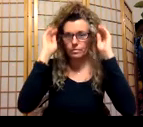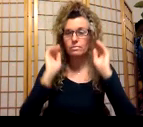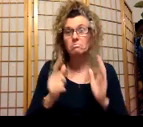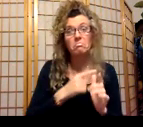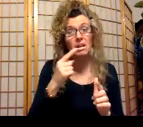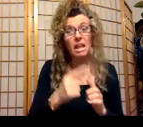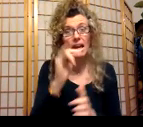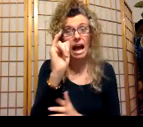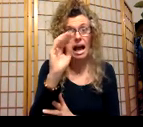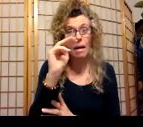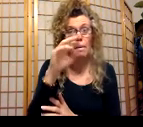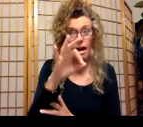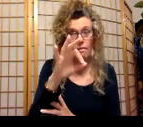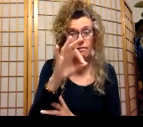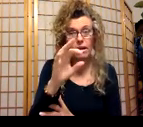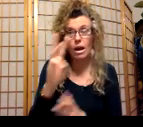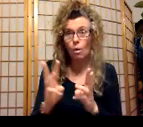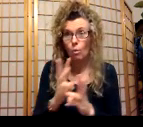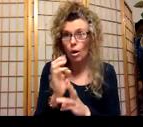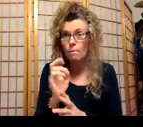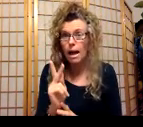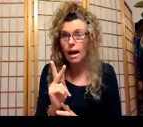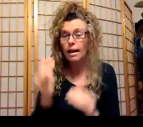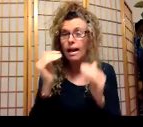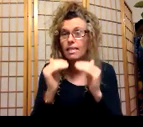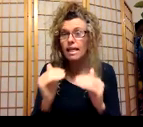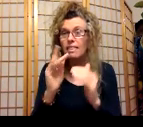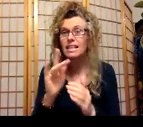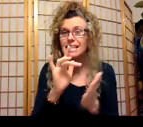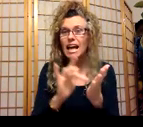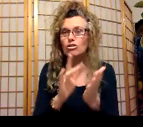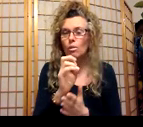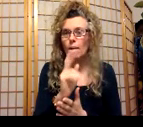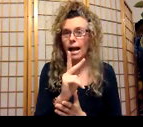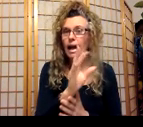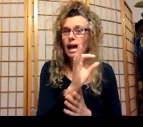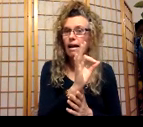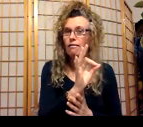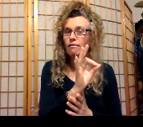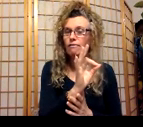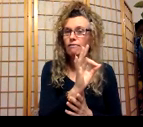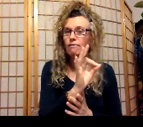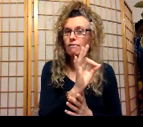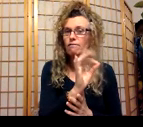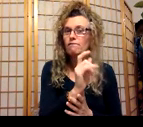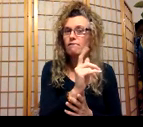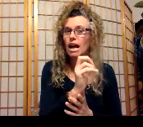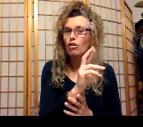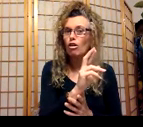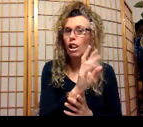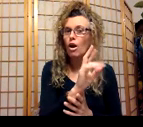Then IMF and World Bank, then the central banks like the Federal Reserve in America and others.